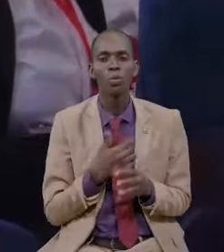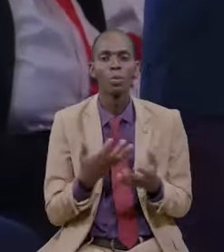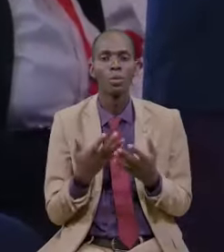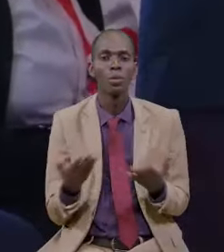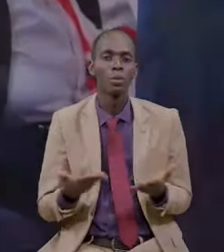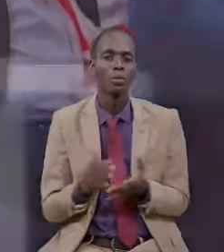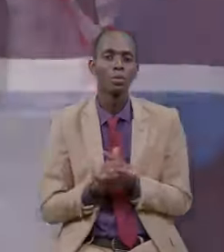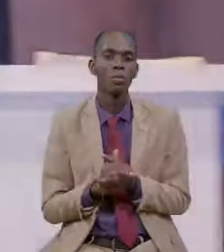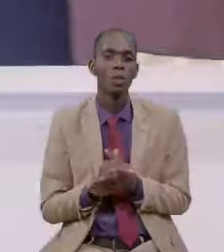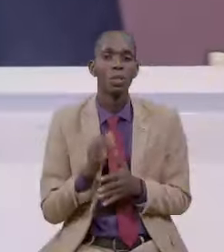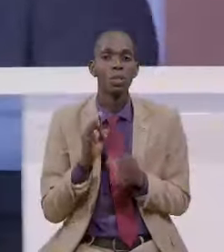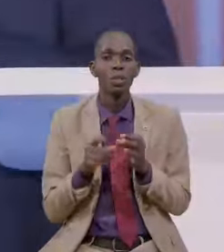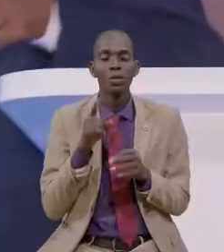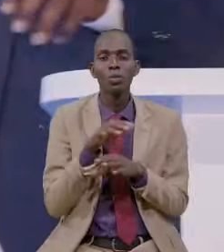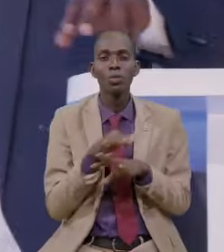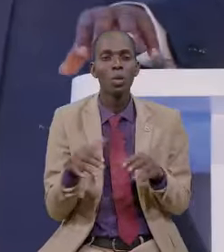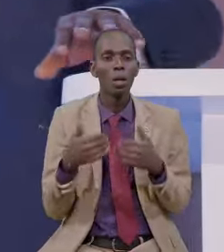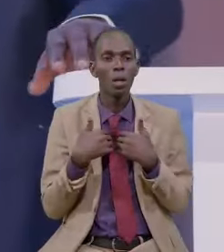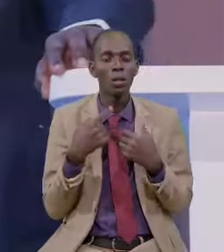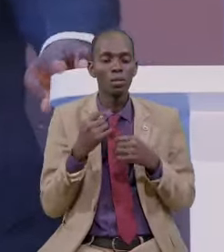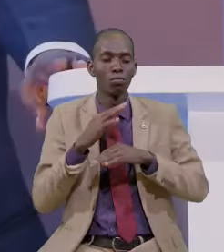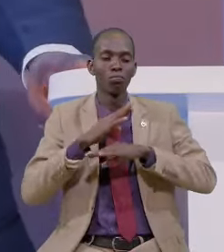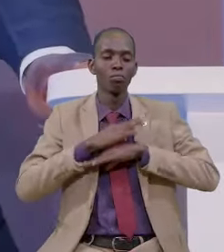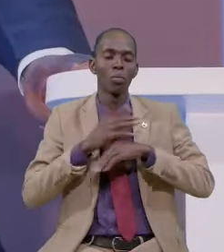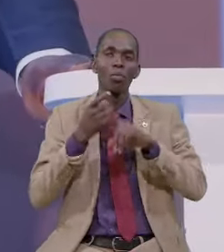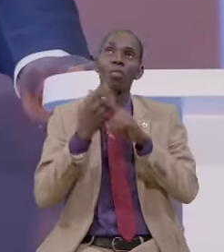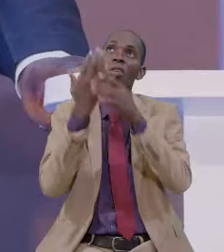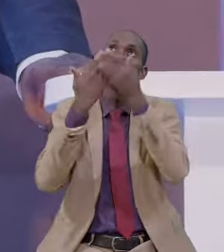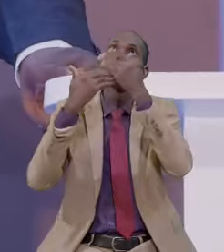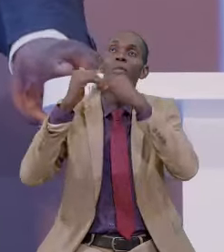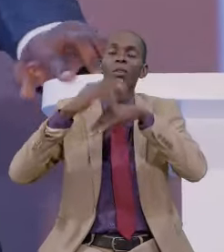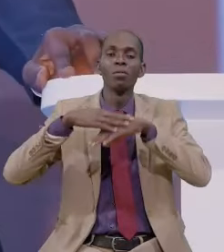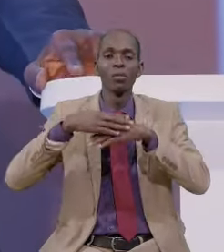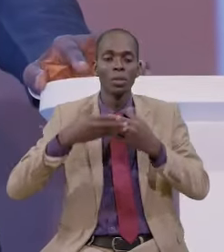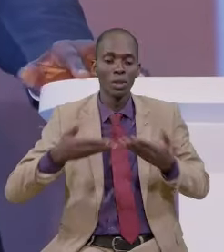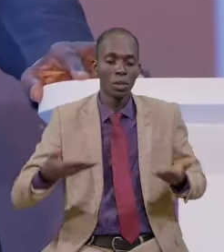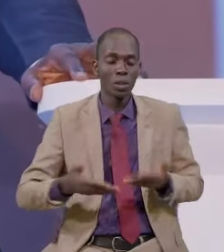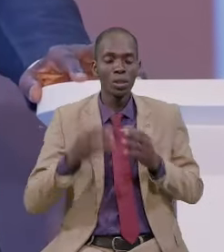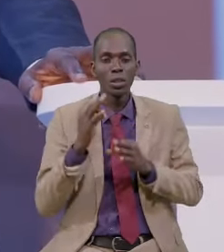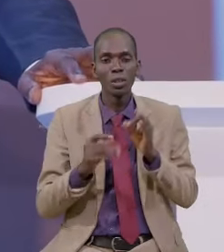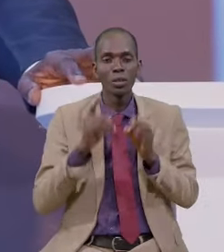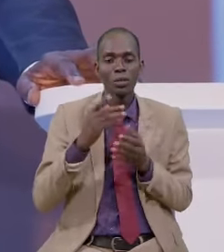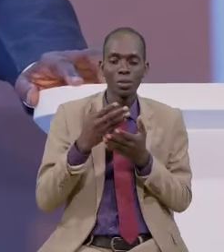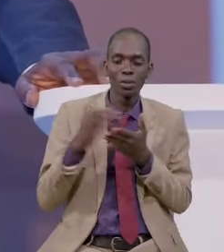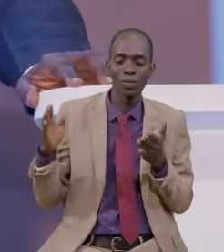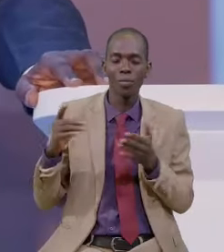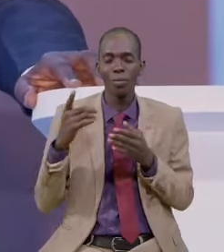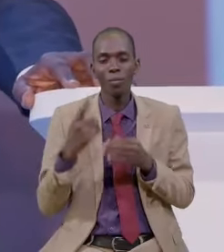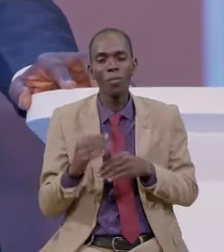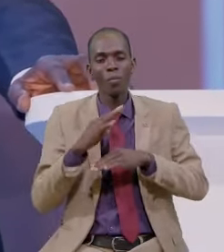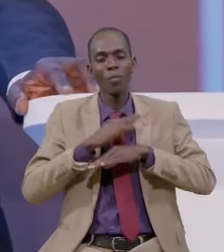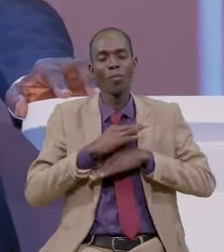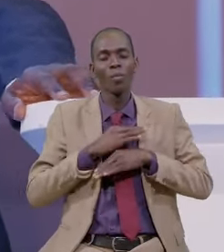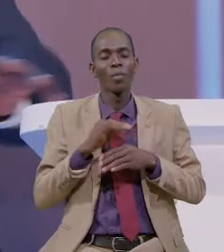the satisfaction from heaven here, if you reject the satisfaction that only comes